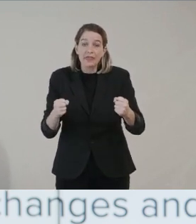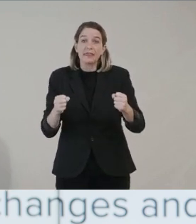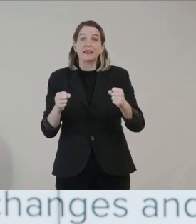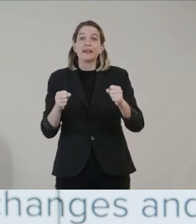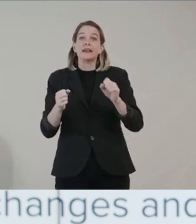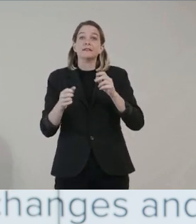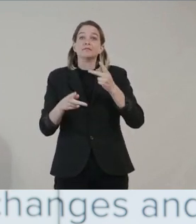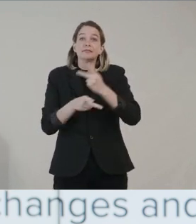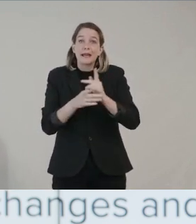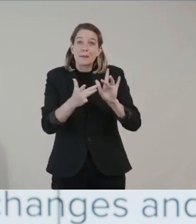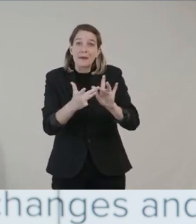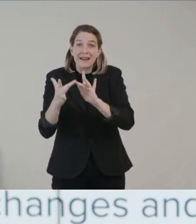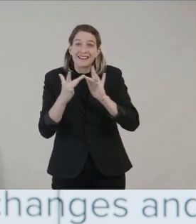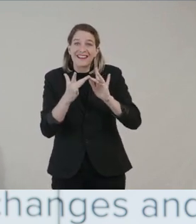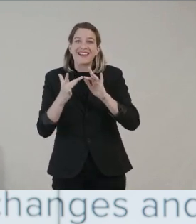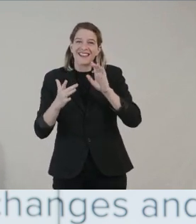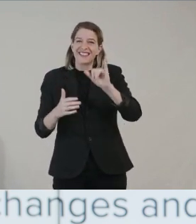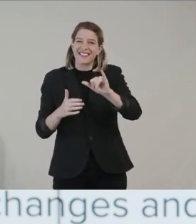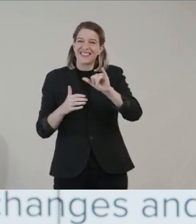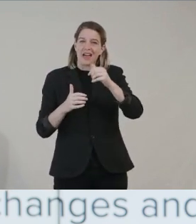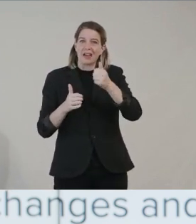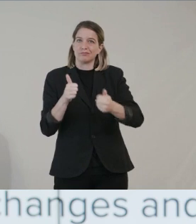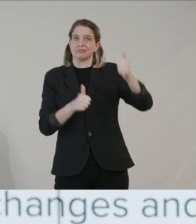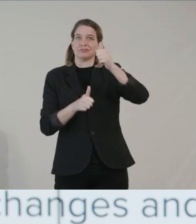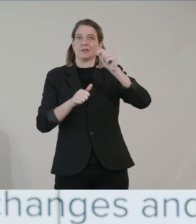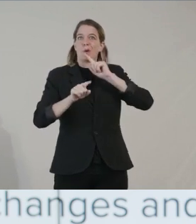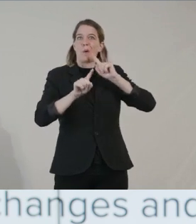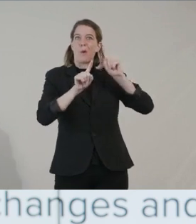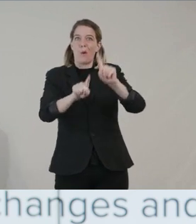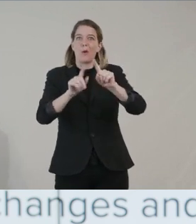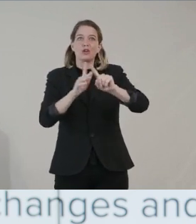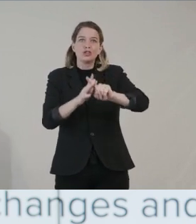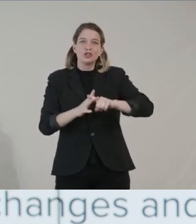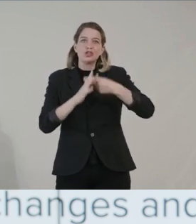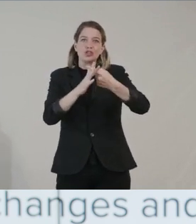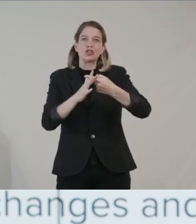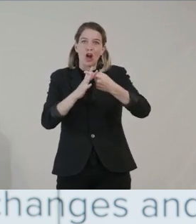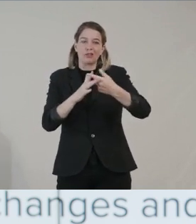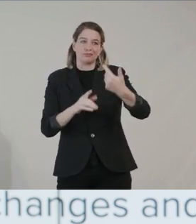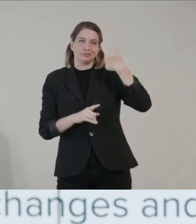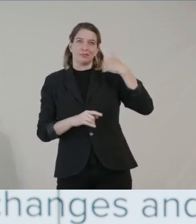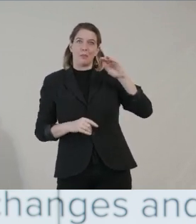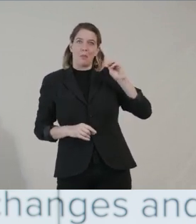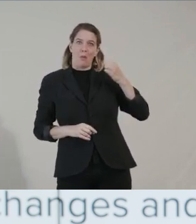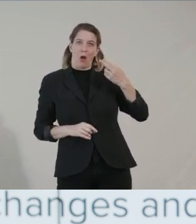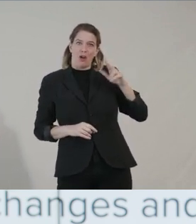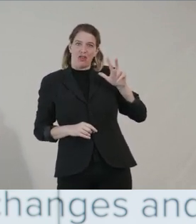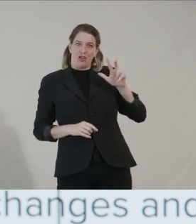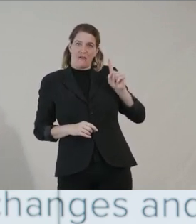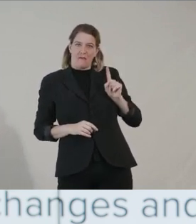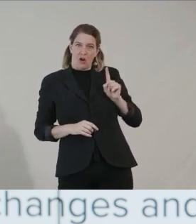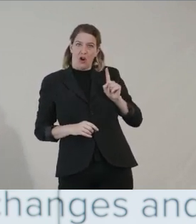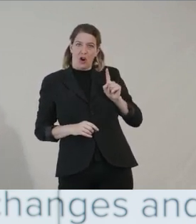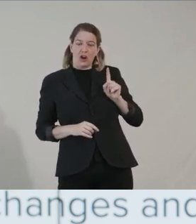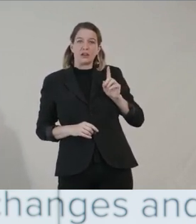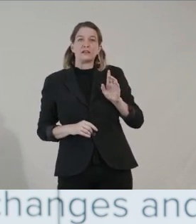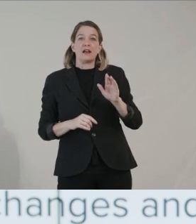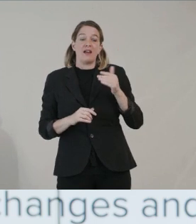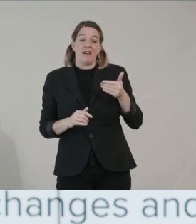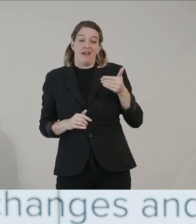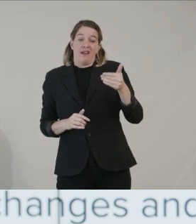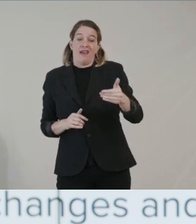into effect on March 31st, and it expires on April 30th, 2020,